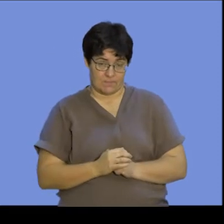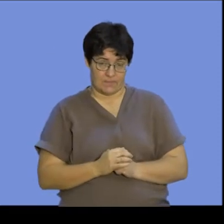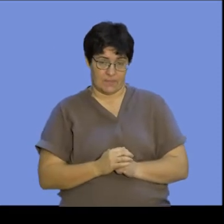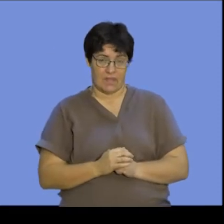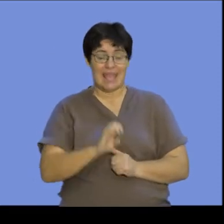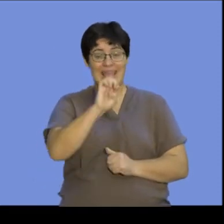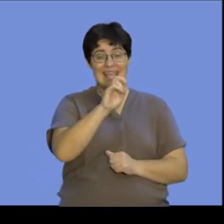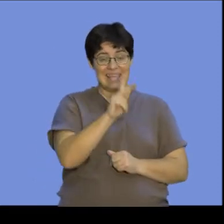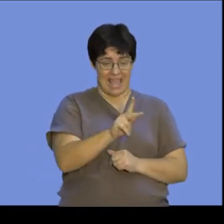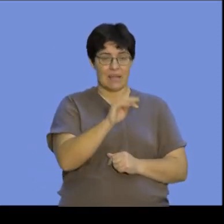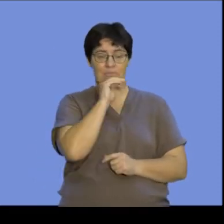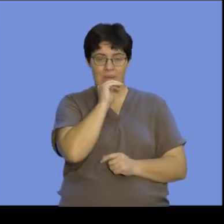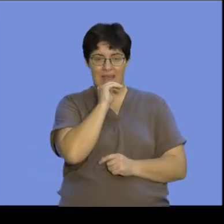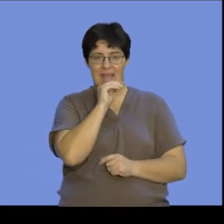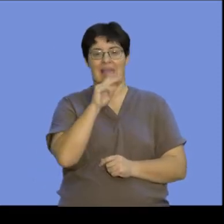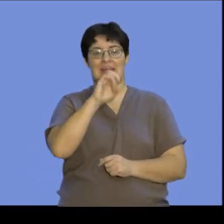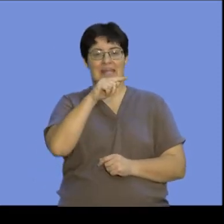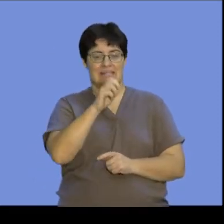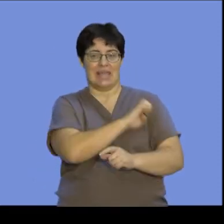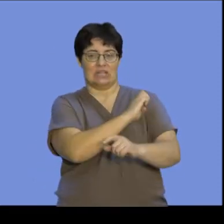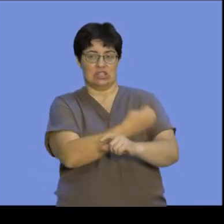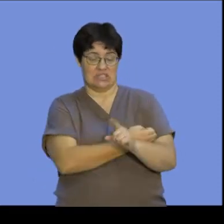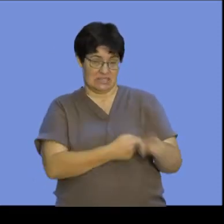stands for kinetic energy.